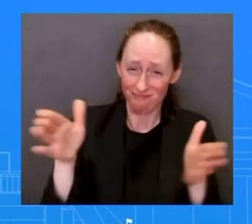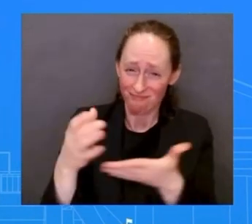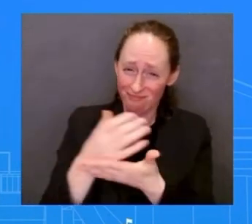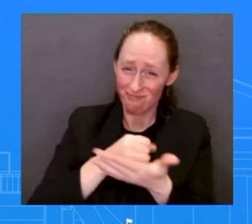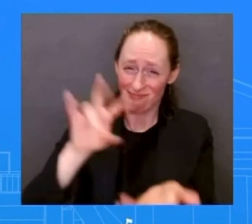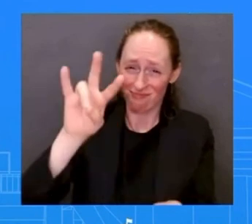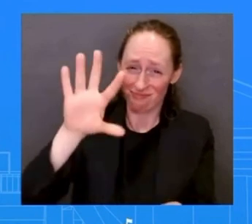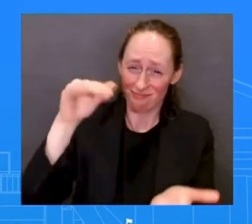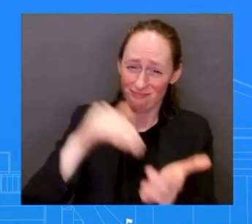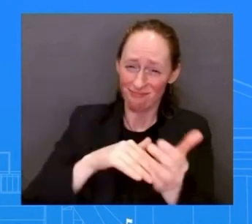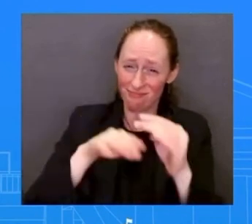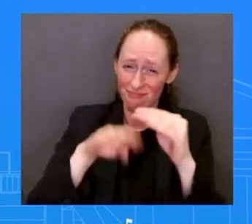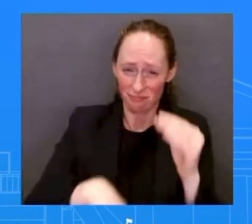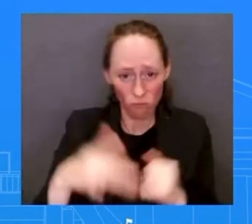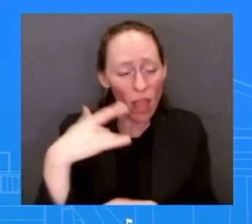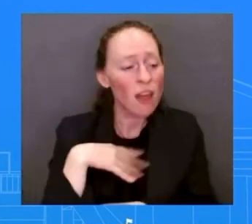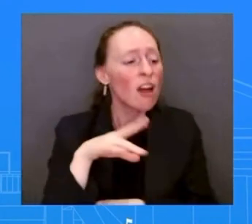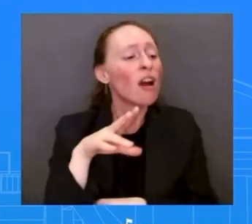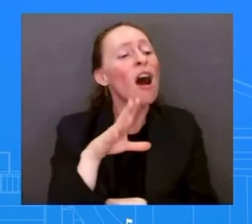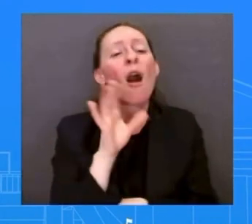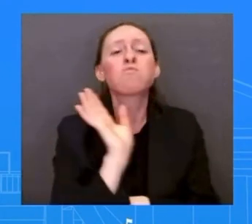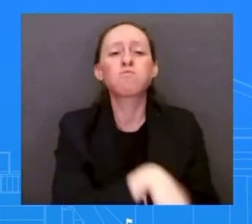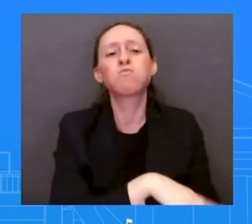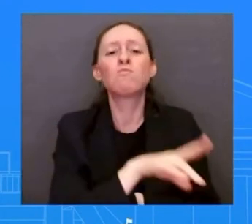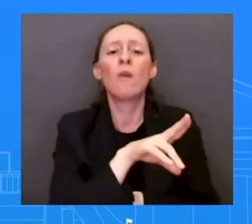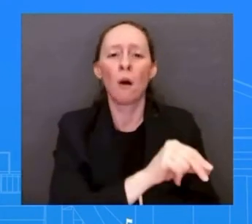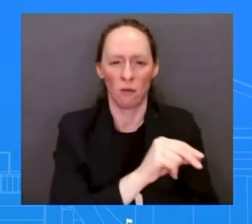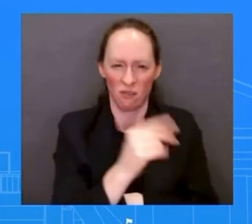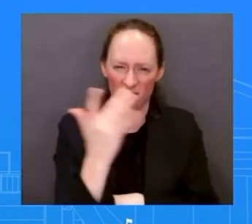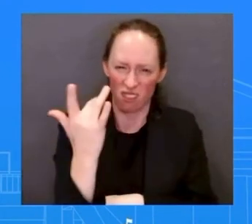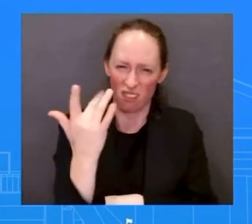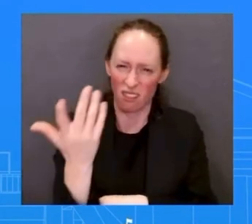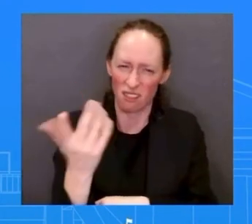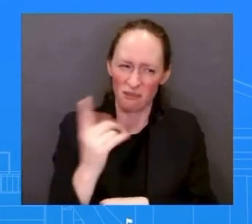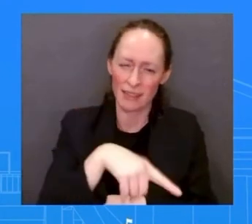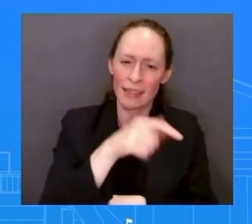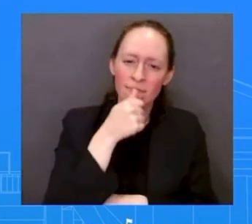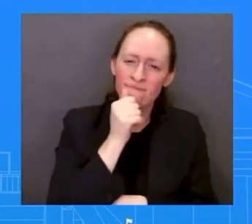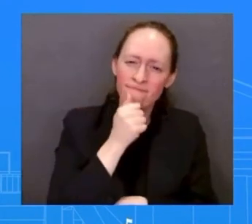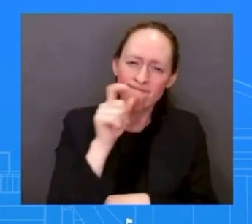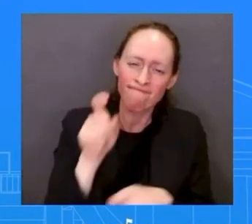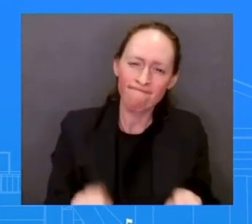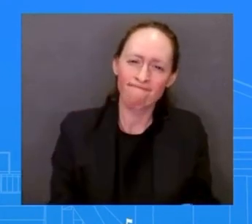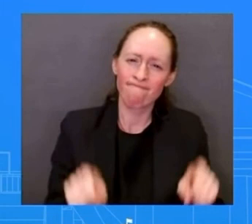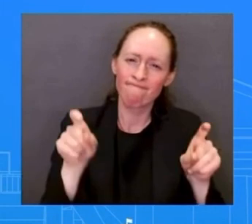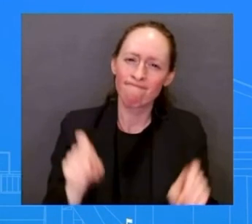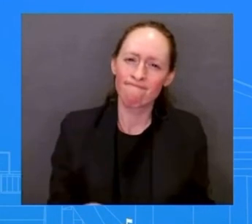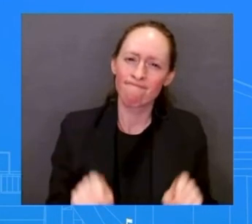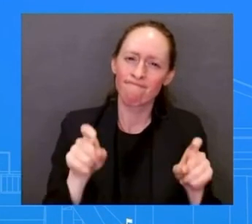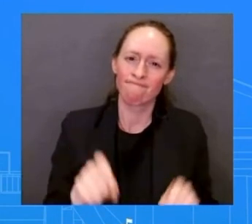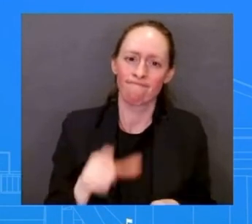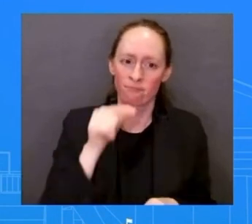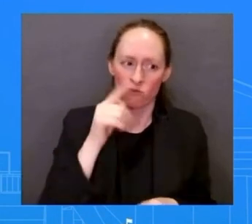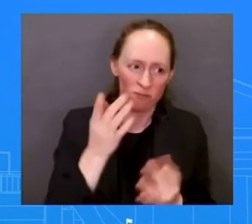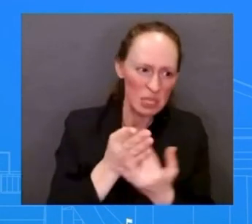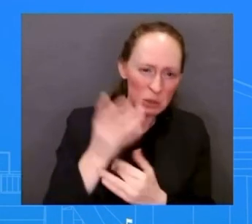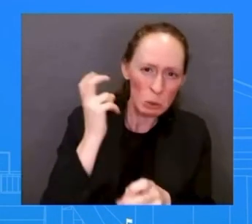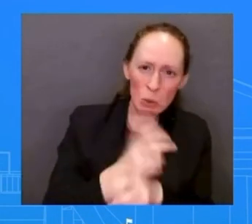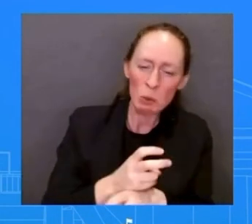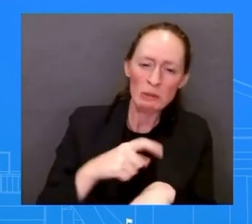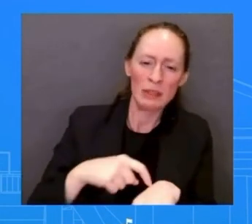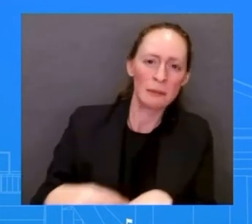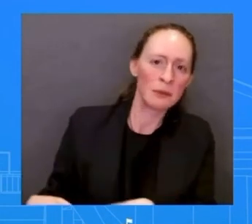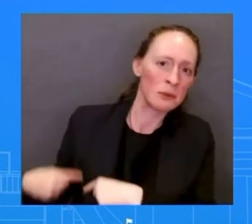that up, that relief, to people who truly, truly need it, especially after going through what folks have gone through the last 3 years, this pandemic that has hurt so